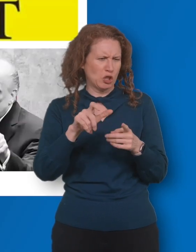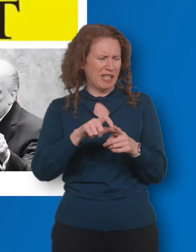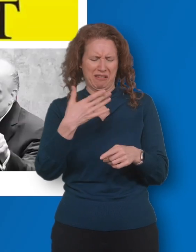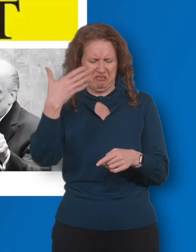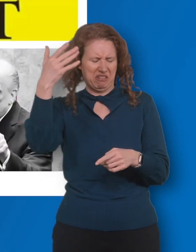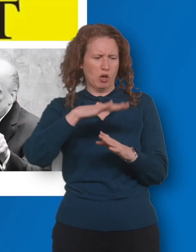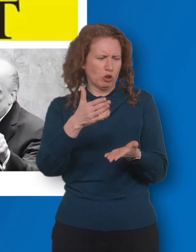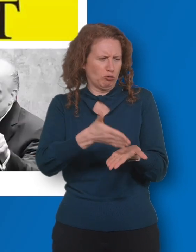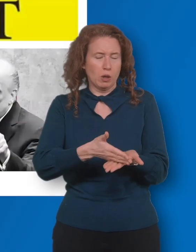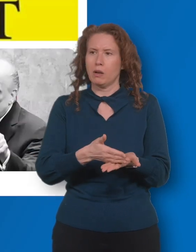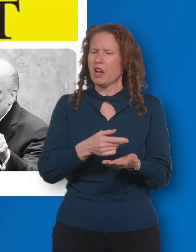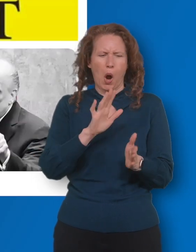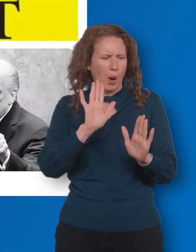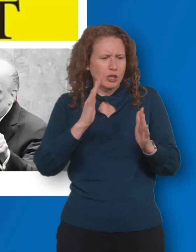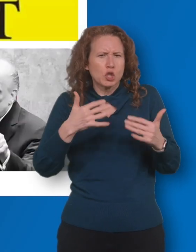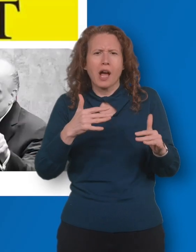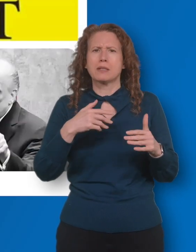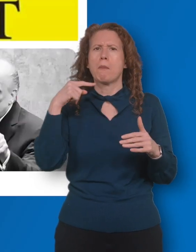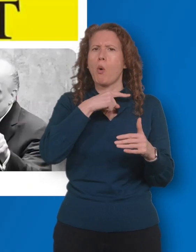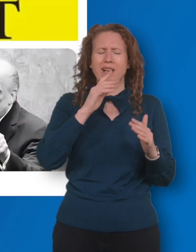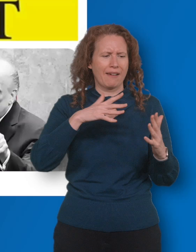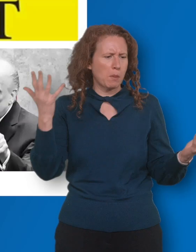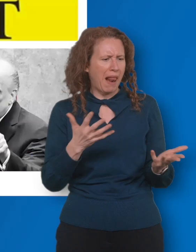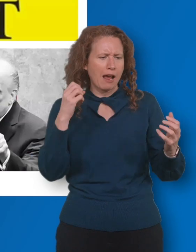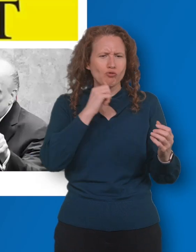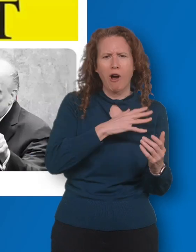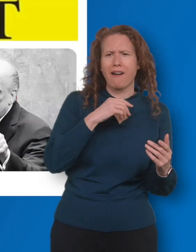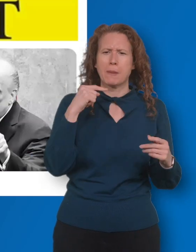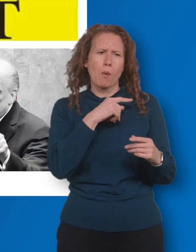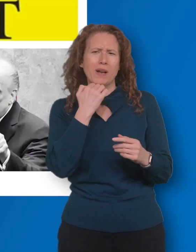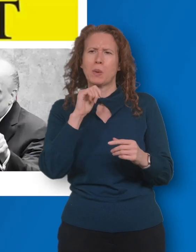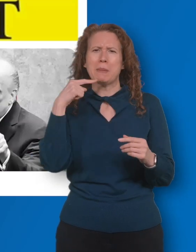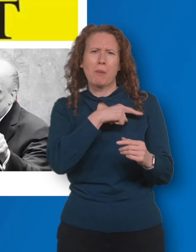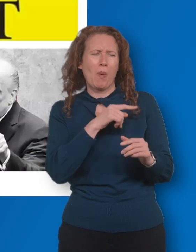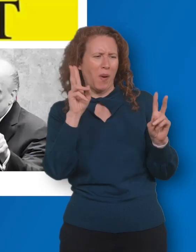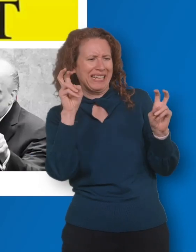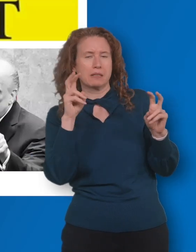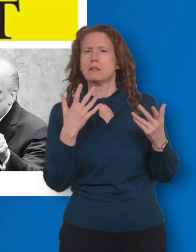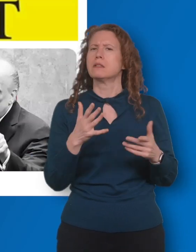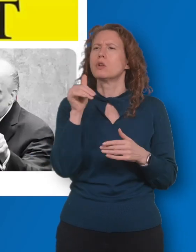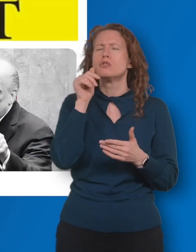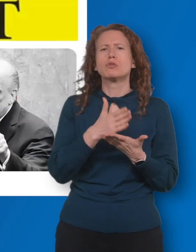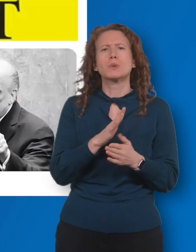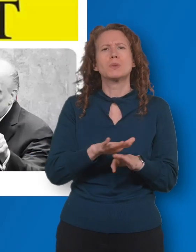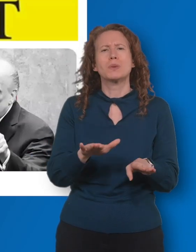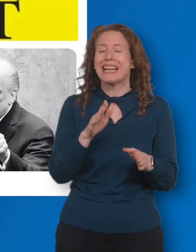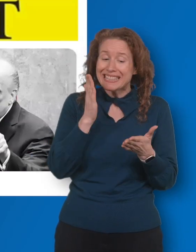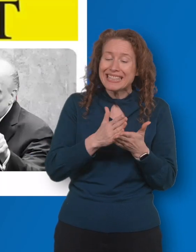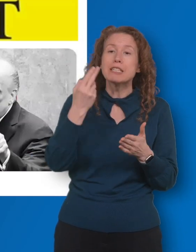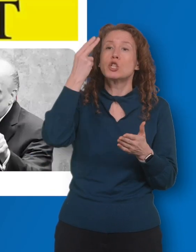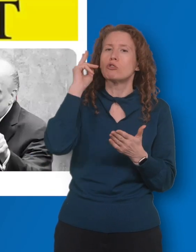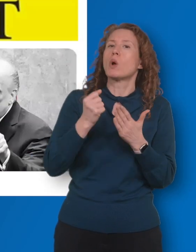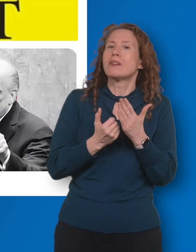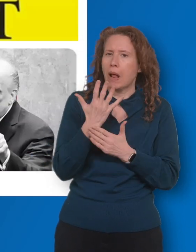and tumble play in boys, and will boys always be boys? Now, of course, we know that it is a neurodevelopmental